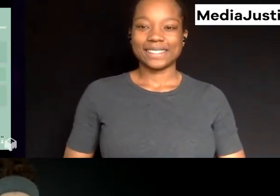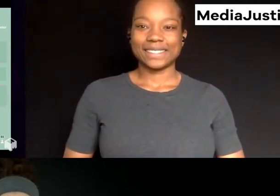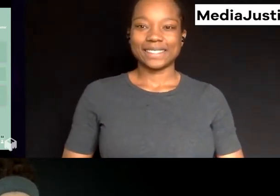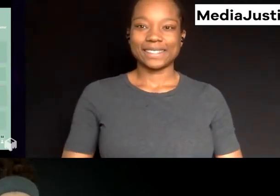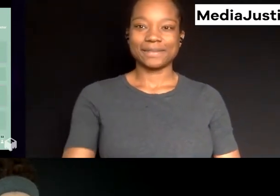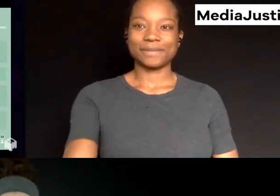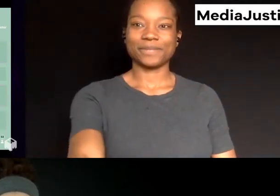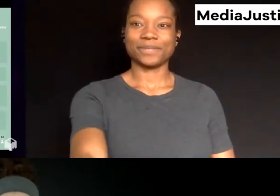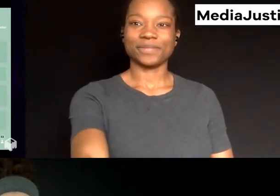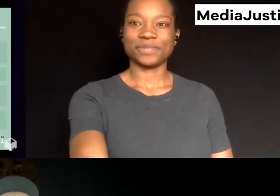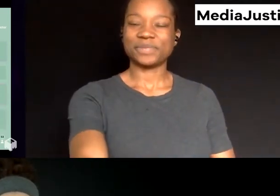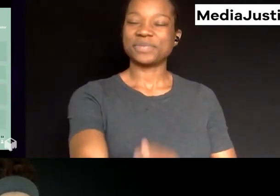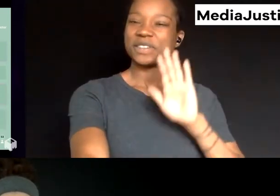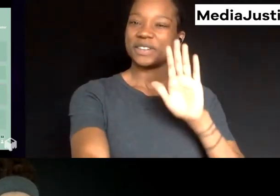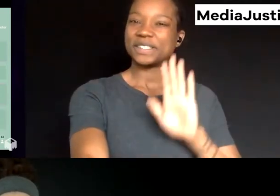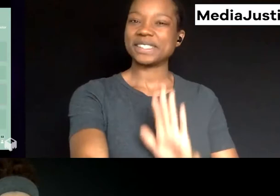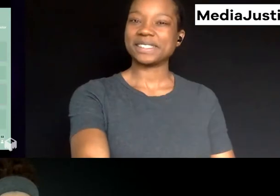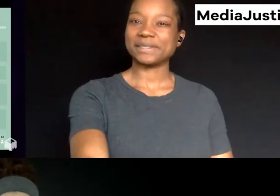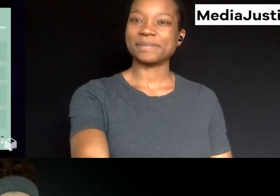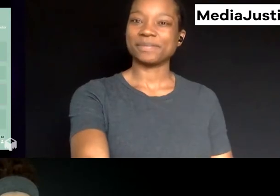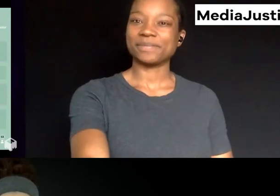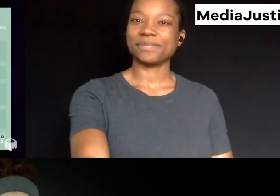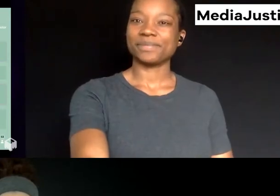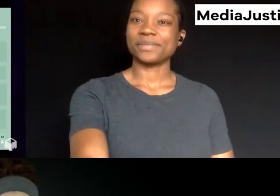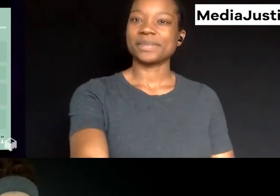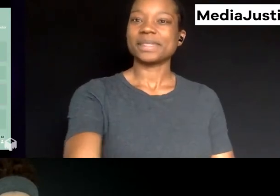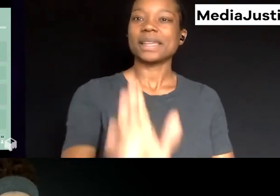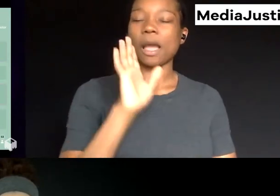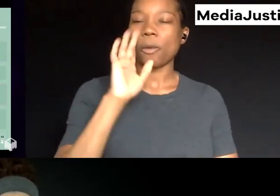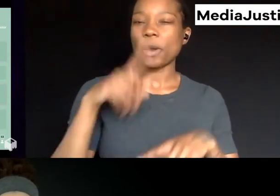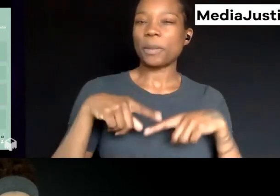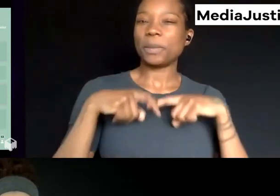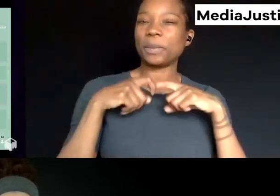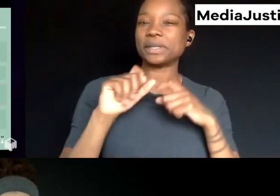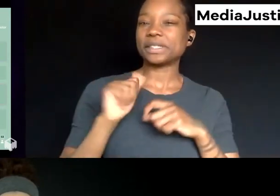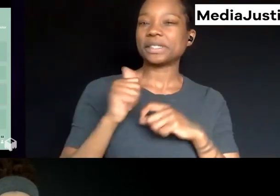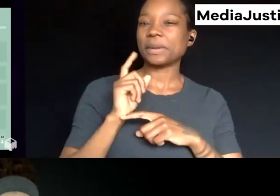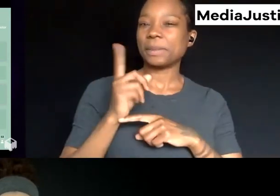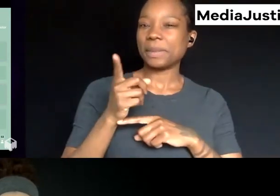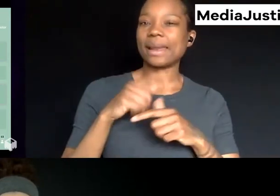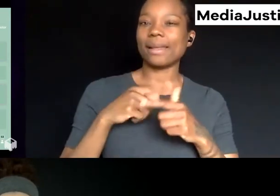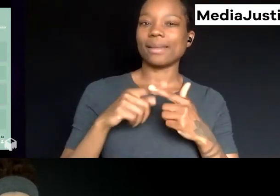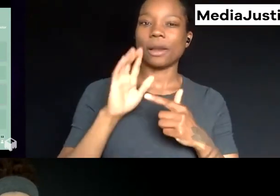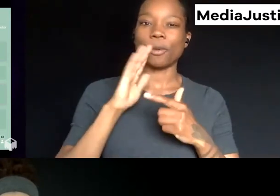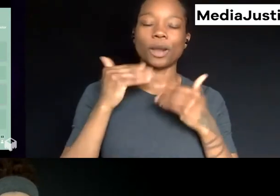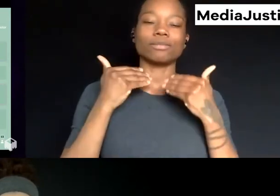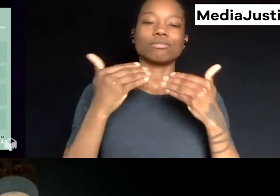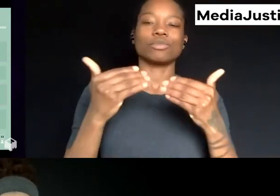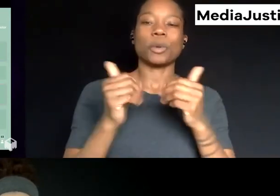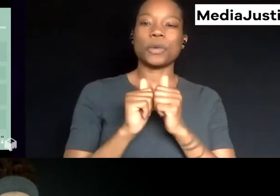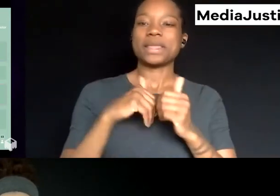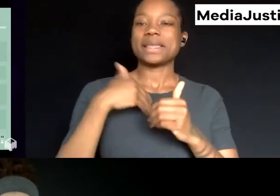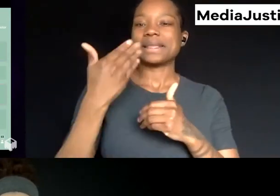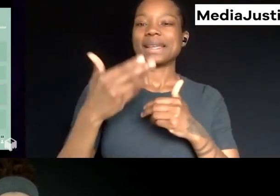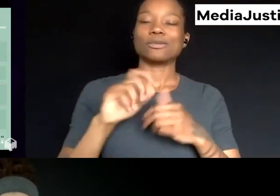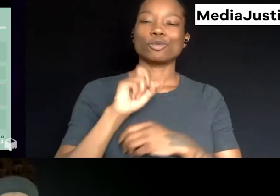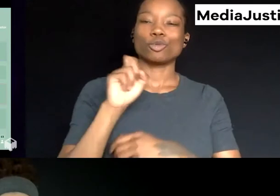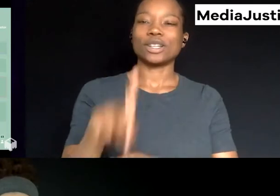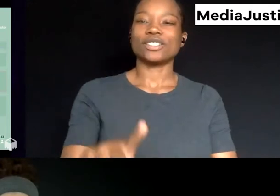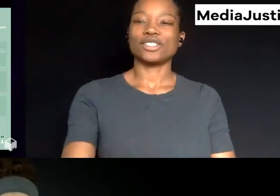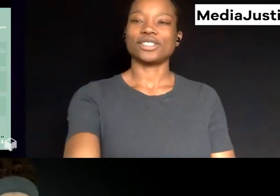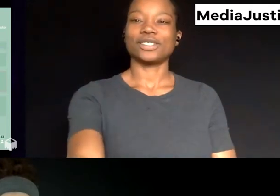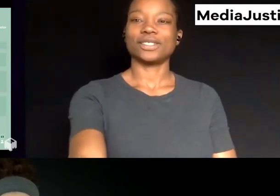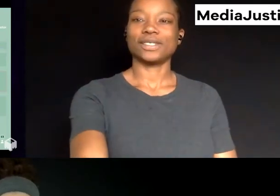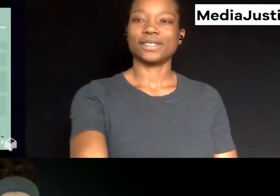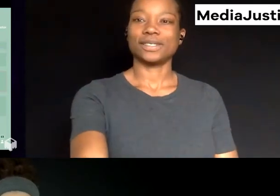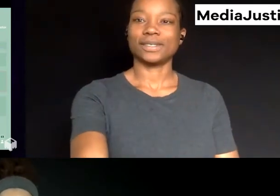Awesome. So I'll give it just another minute before I jump ahead to my next question. Yeah, let's see what we